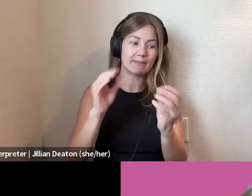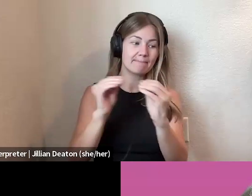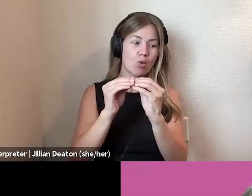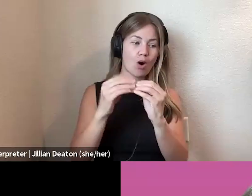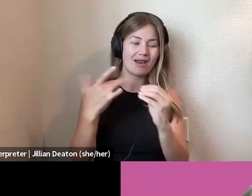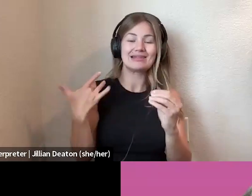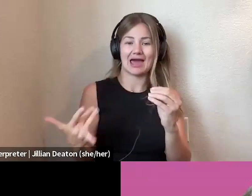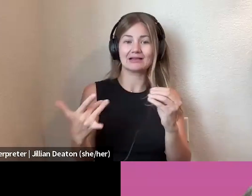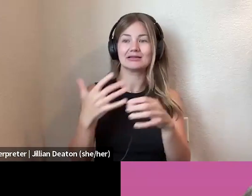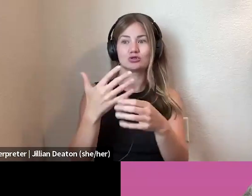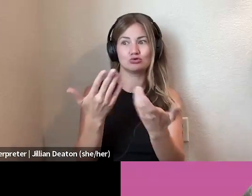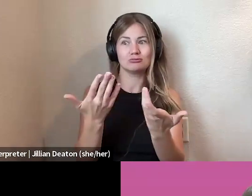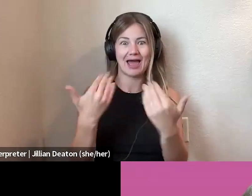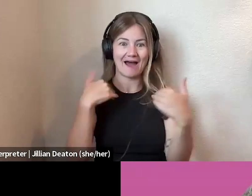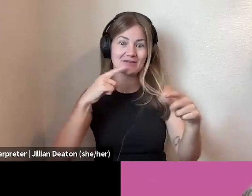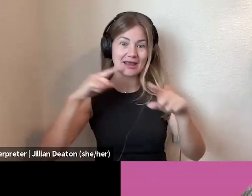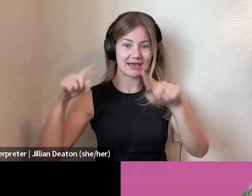to get a response.